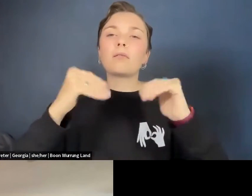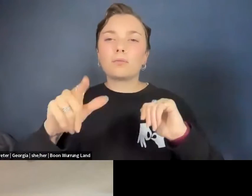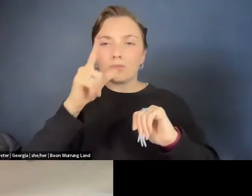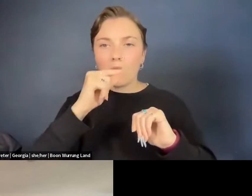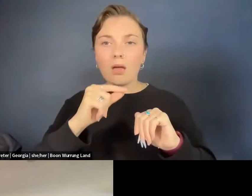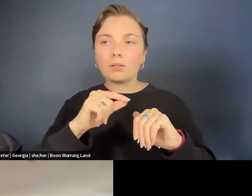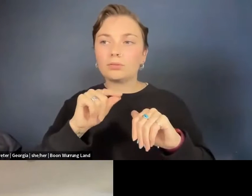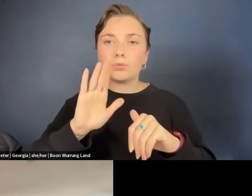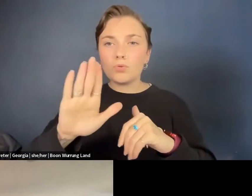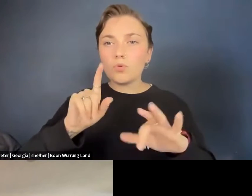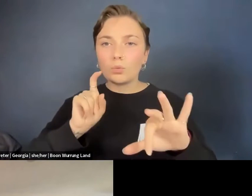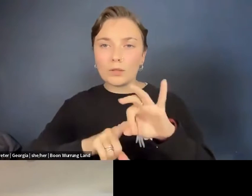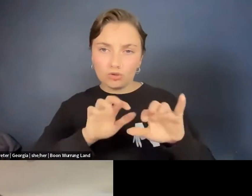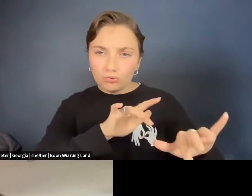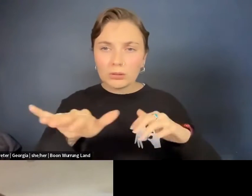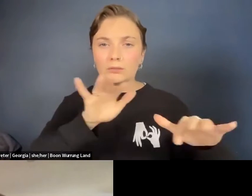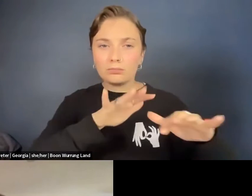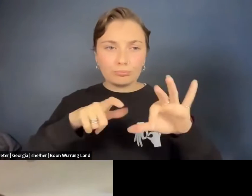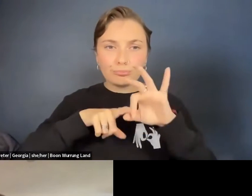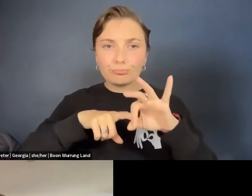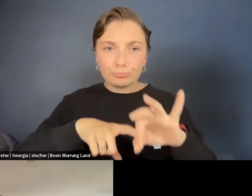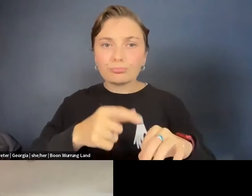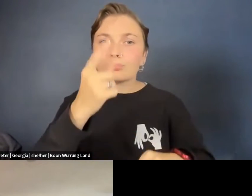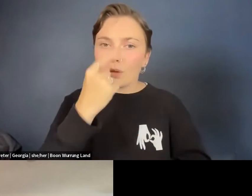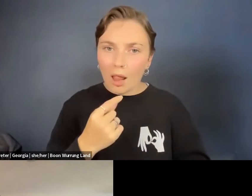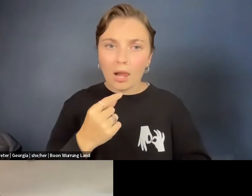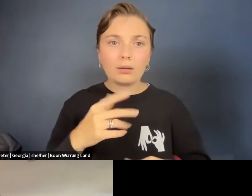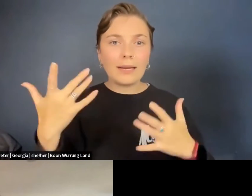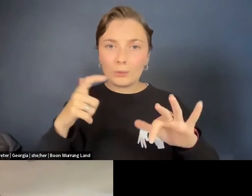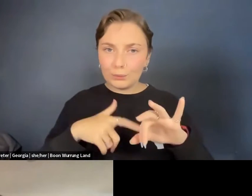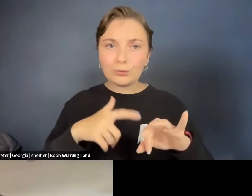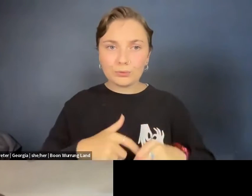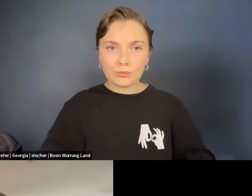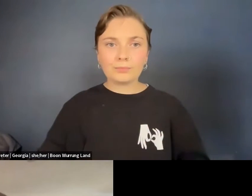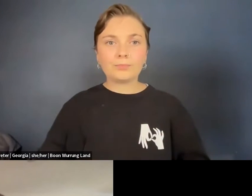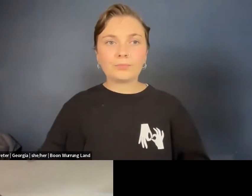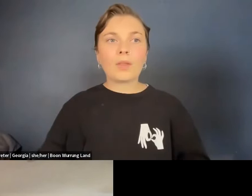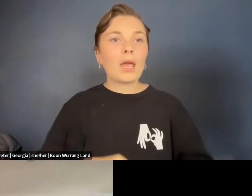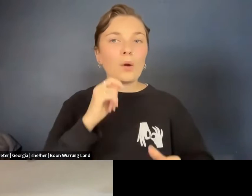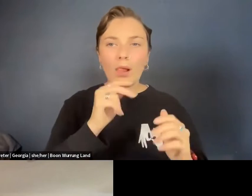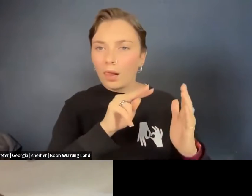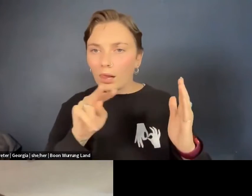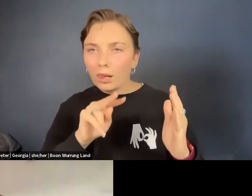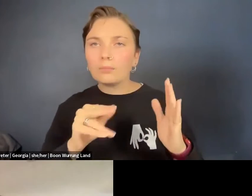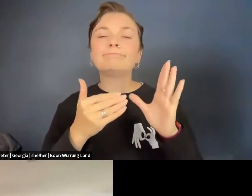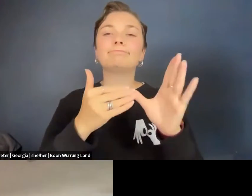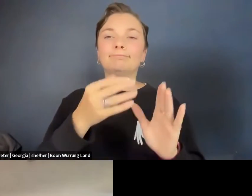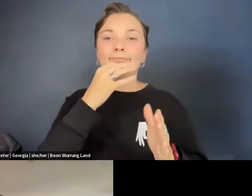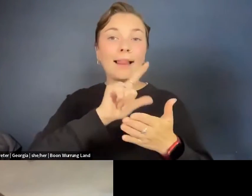to launch yourselves into the Q&A and put some questions there that we'll come back to a little bit later